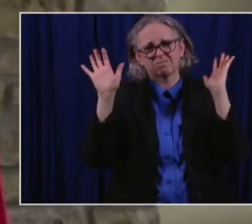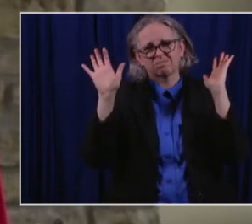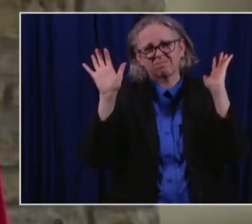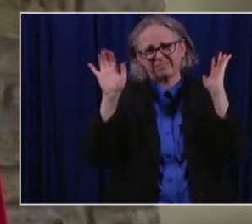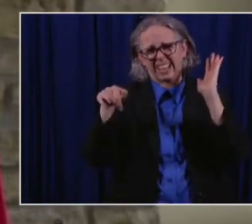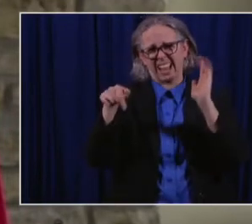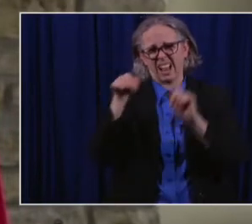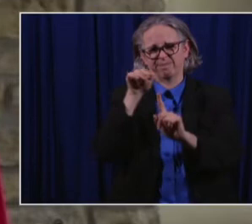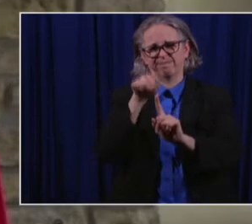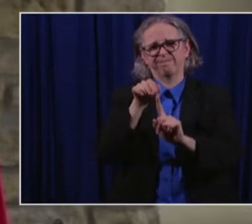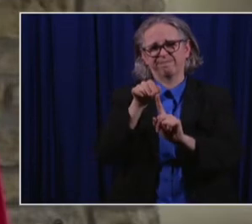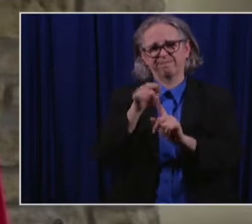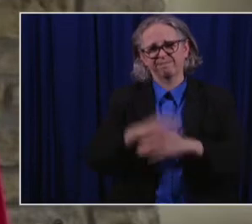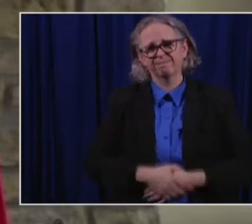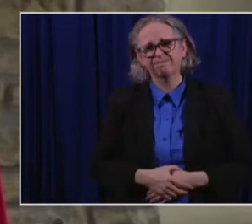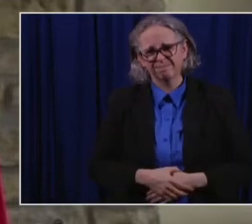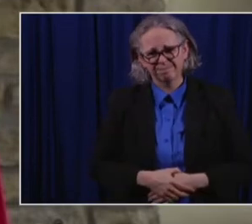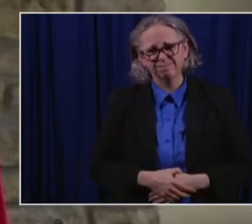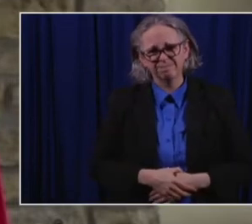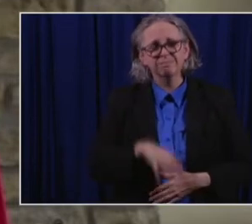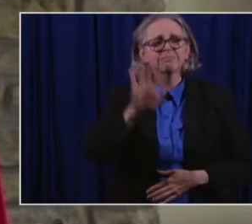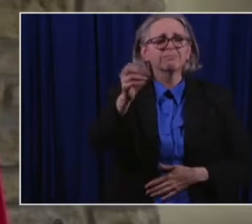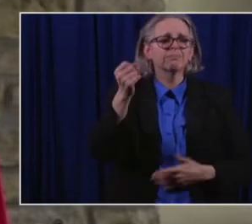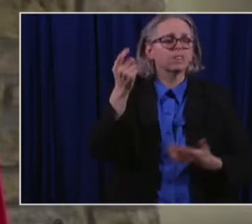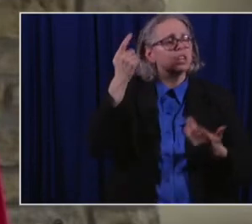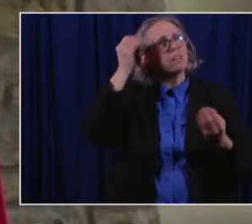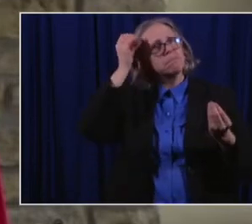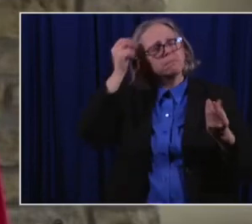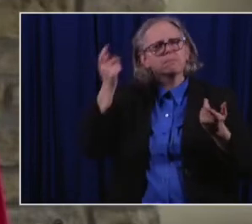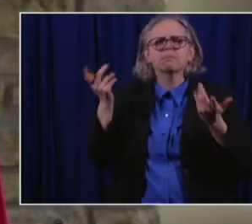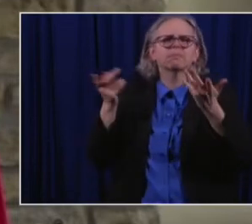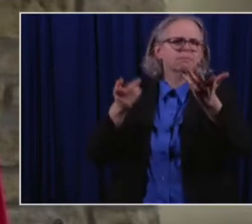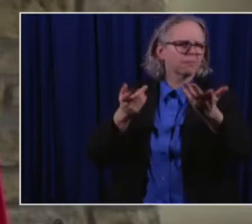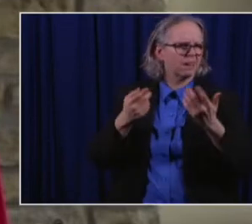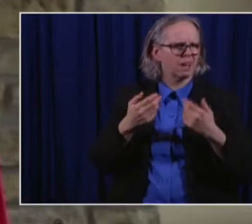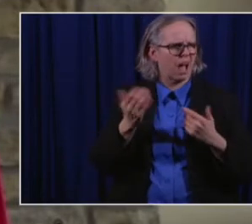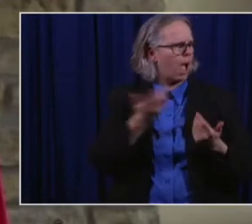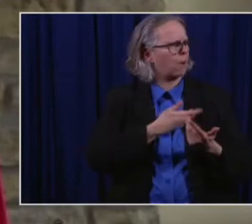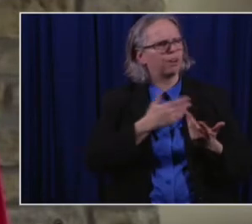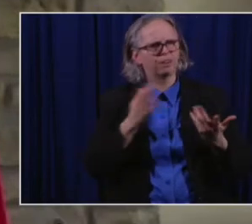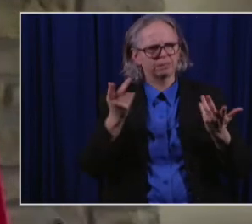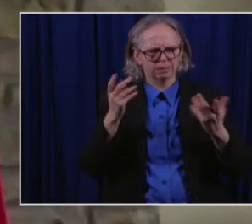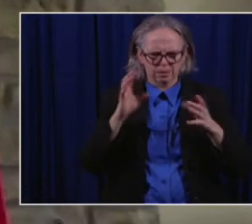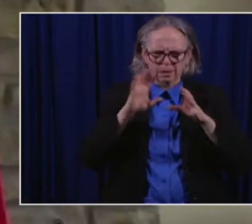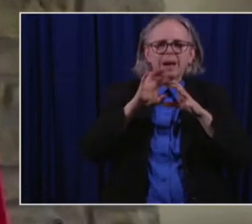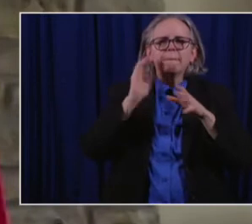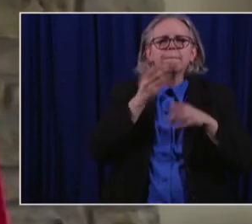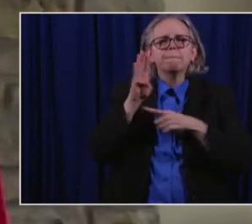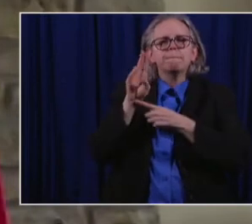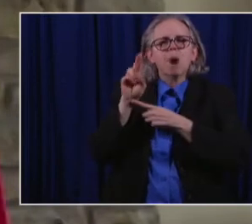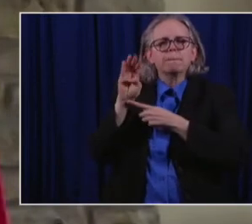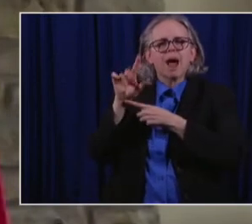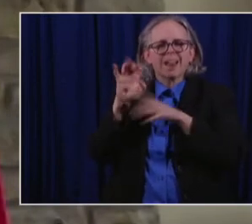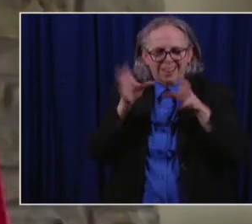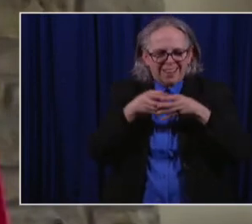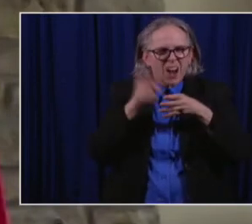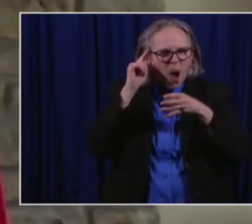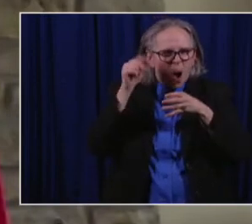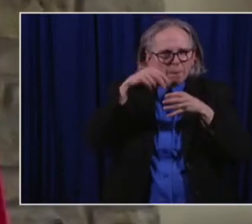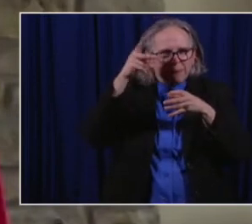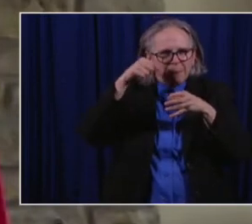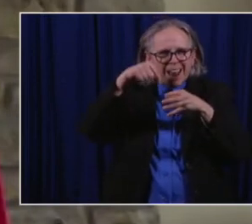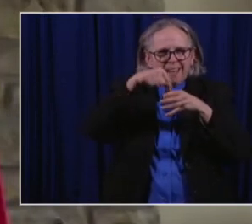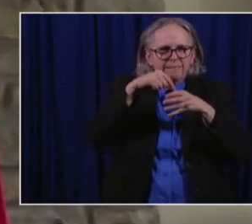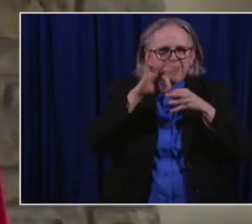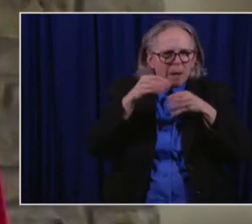And, when we think of our kind of bubble, what these experts have told me